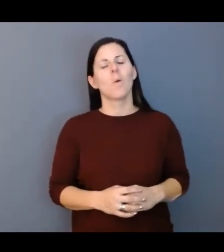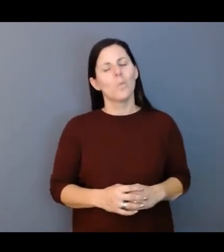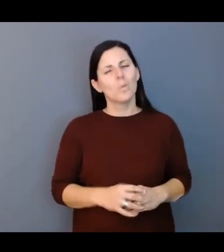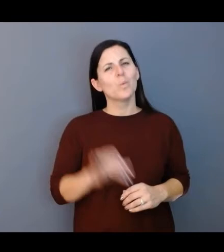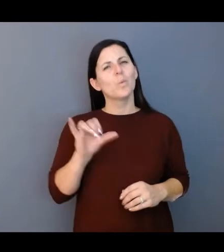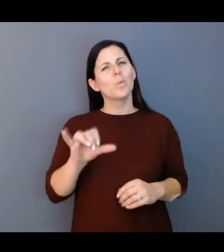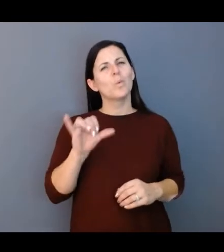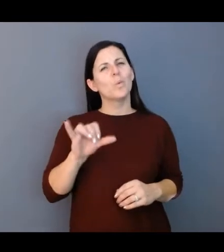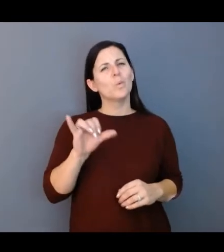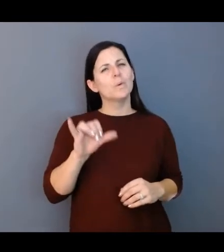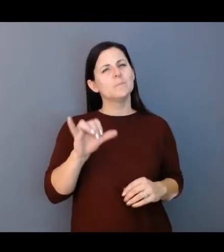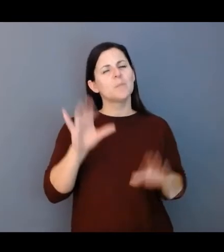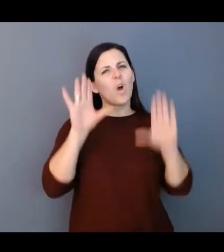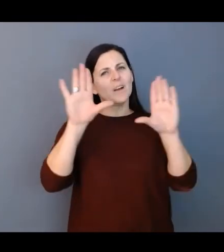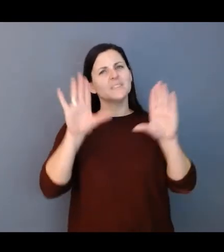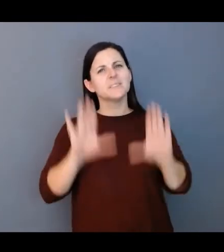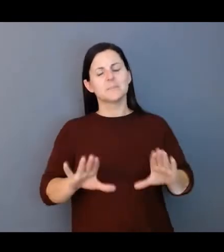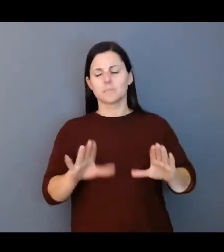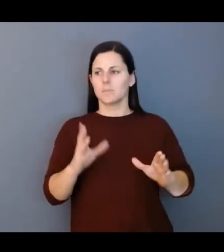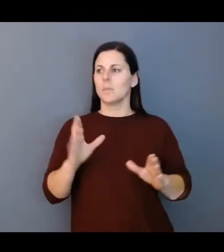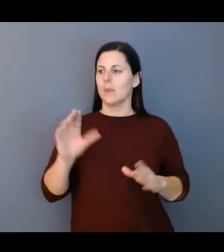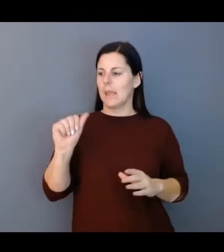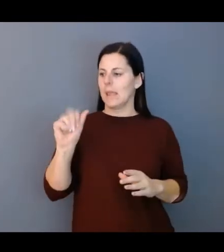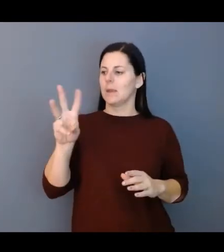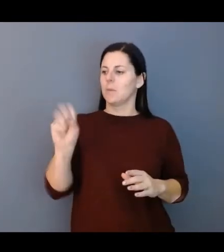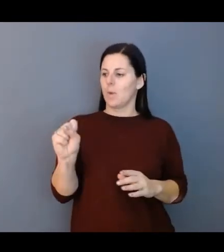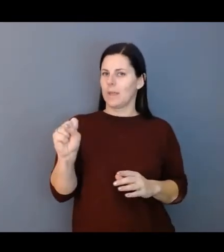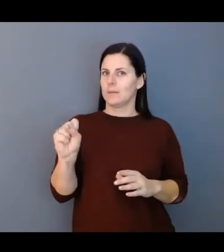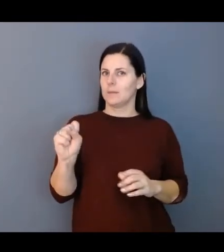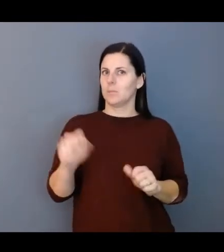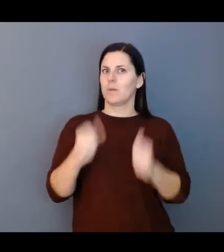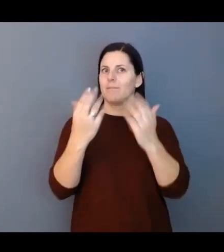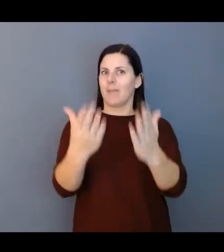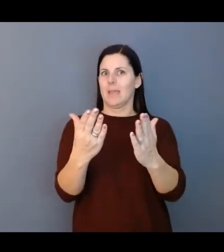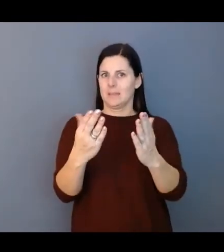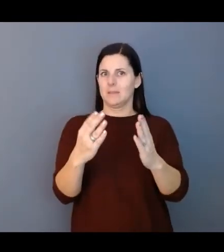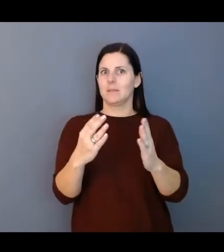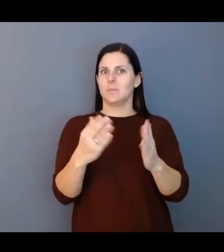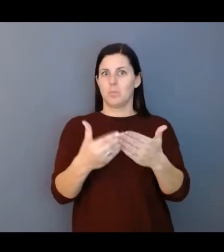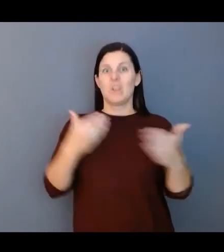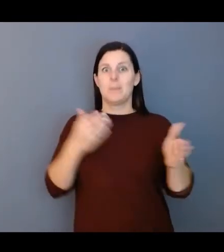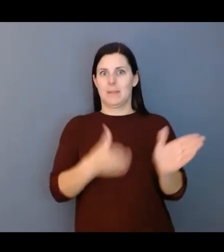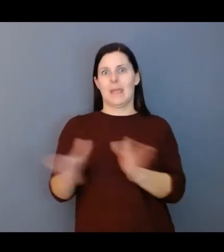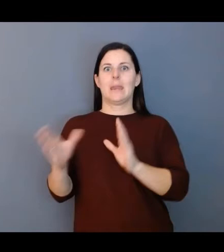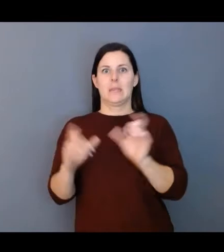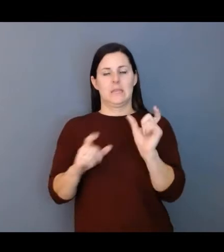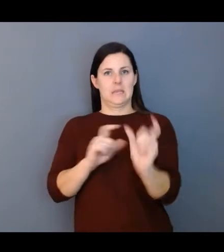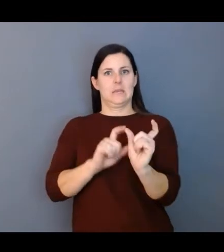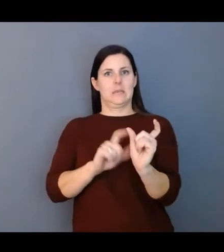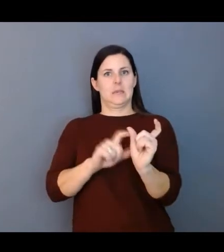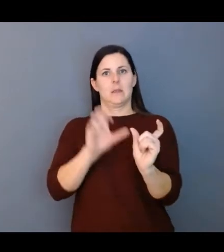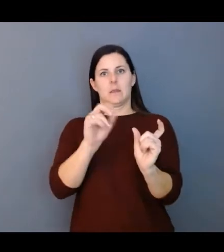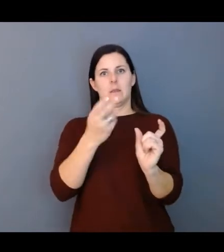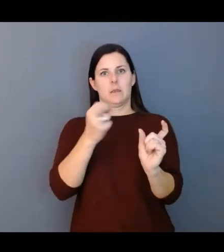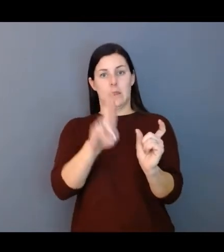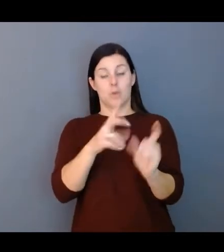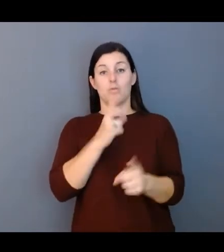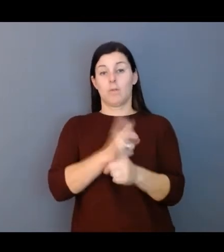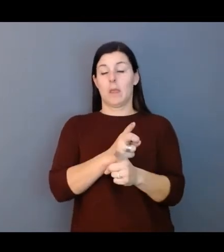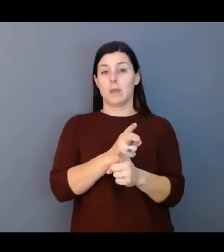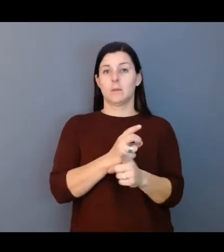of our users who are not familiar with, AWS provides deep learning containers, right, with popular frameworks, which